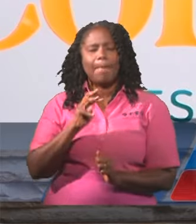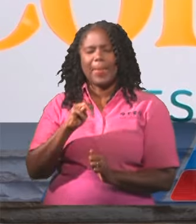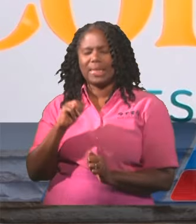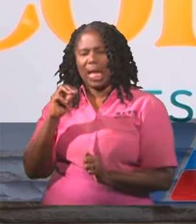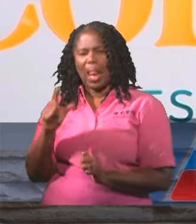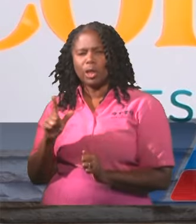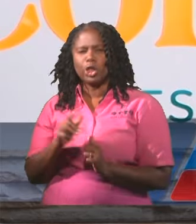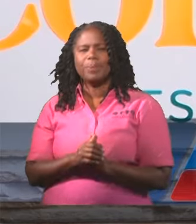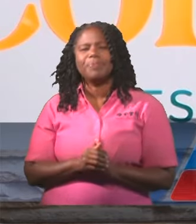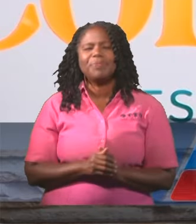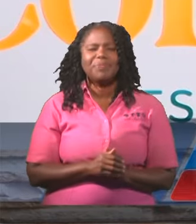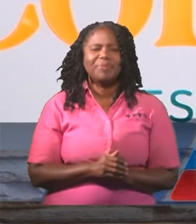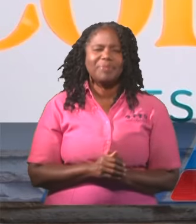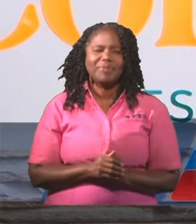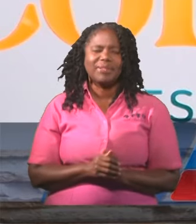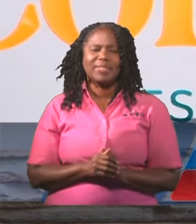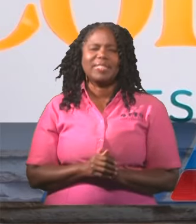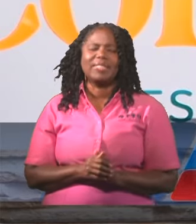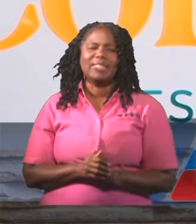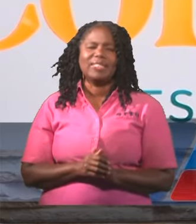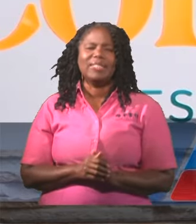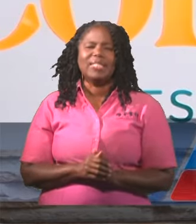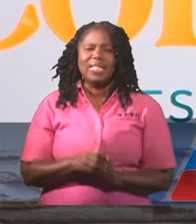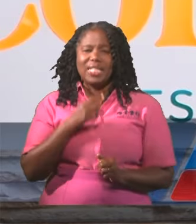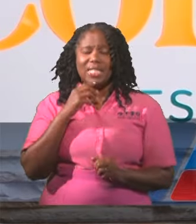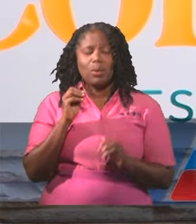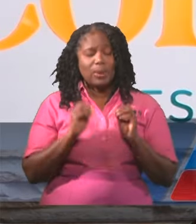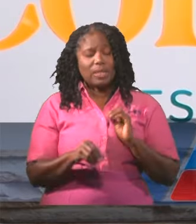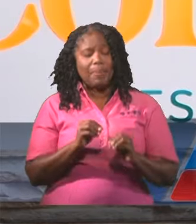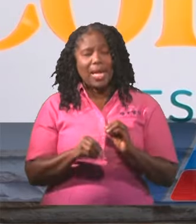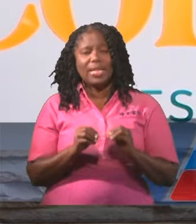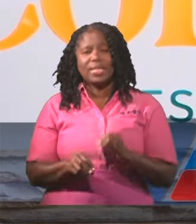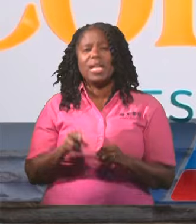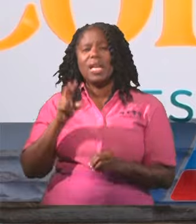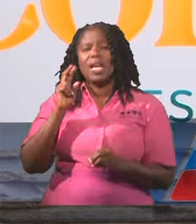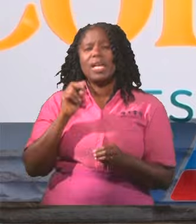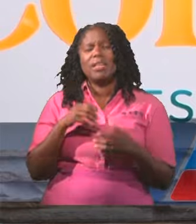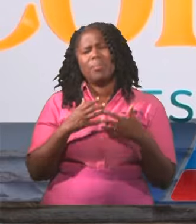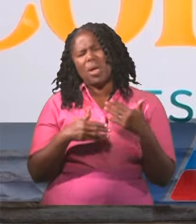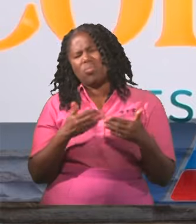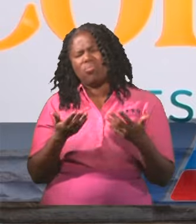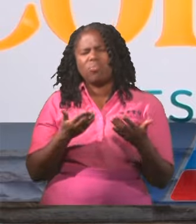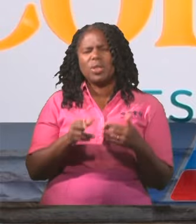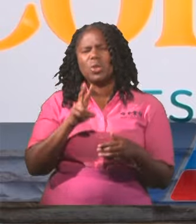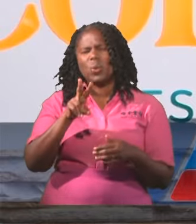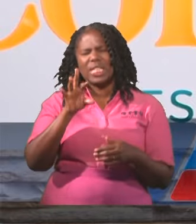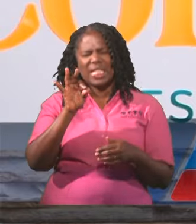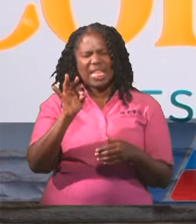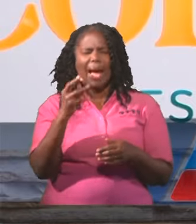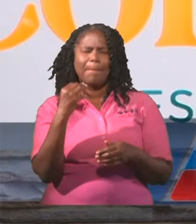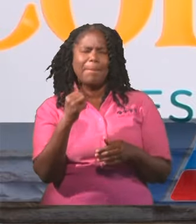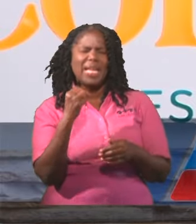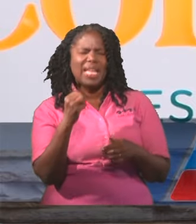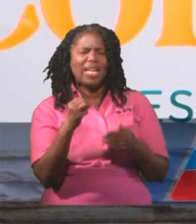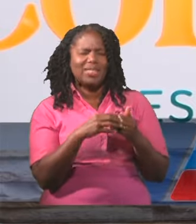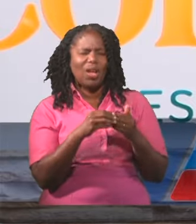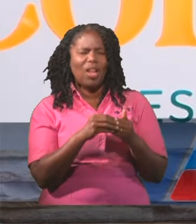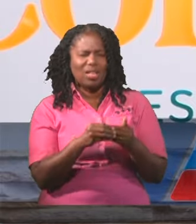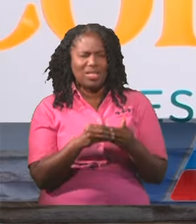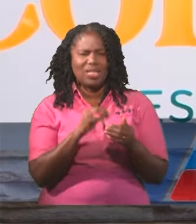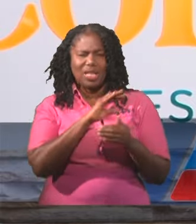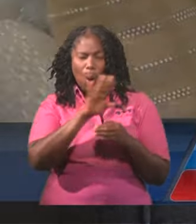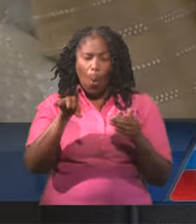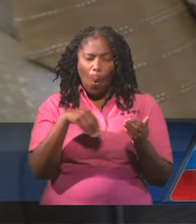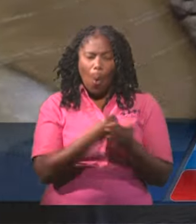the fact that we spent just about $29 million in total to renovate